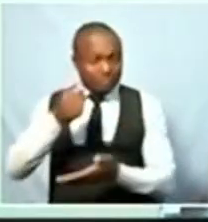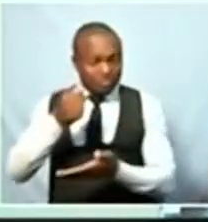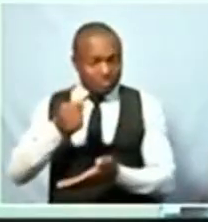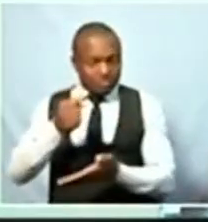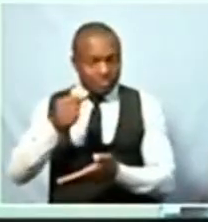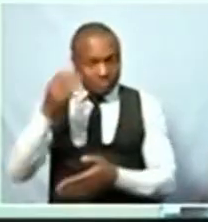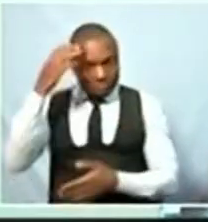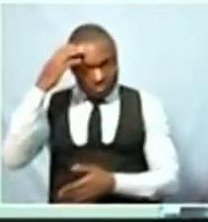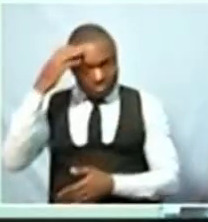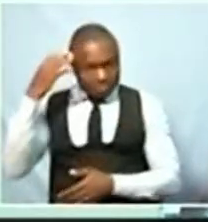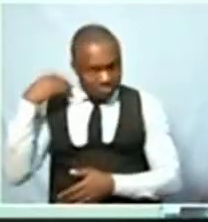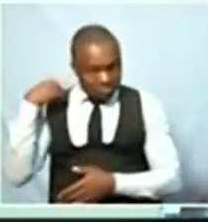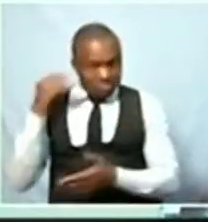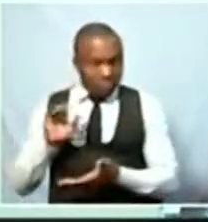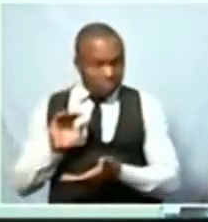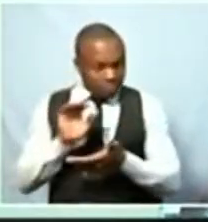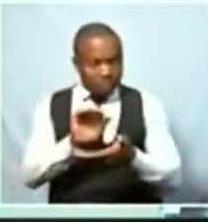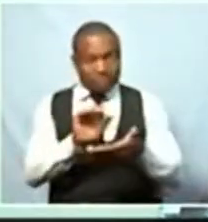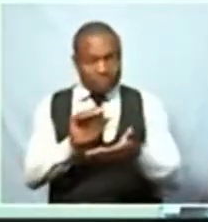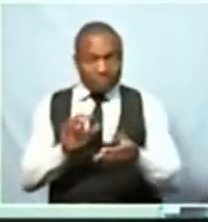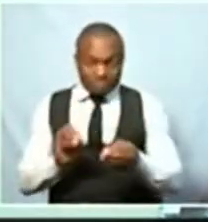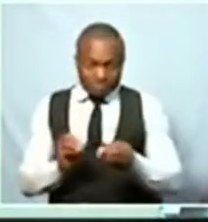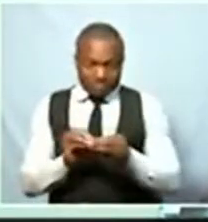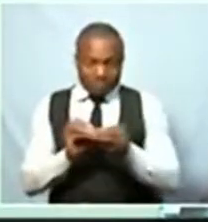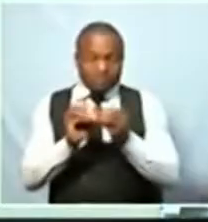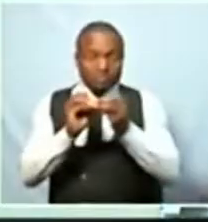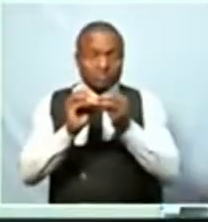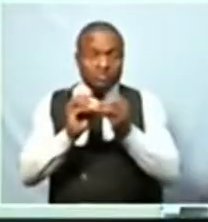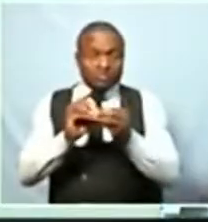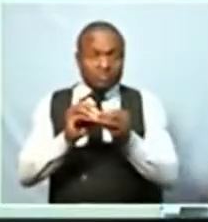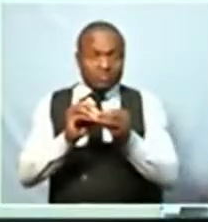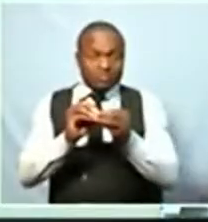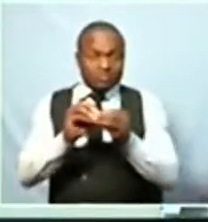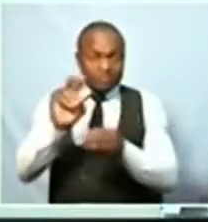The office has been allocated a total budget provision of